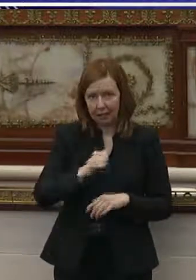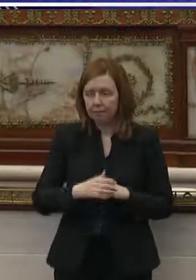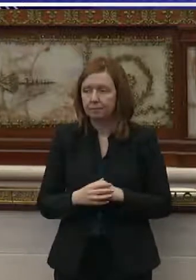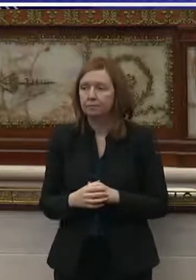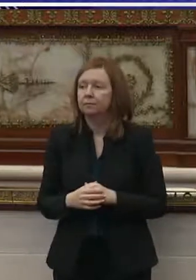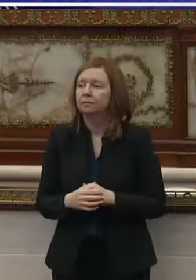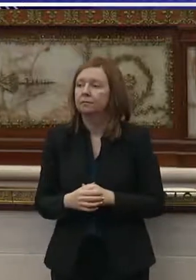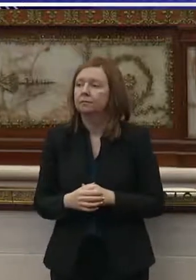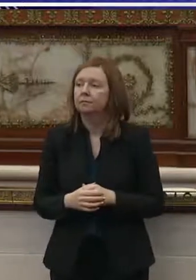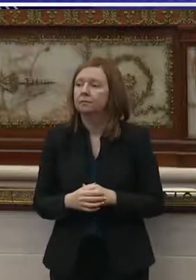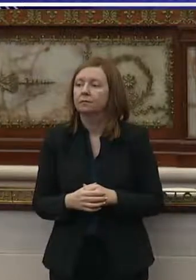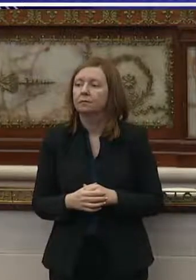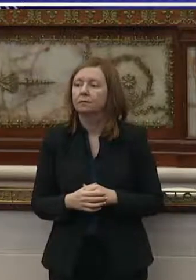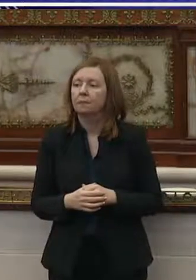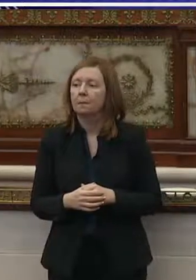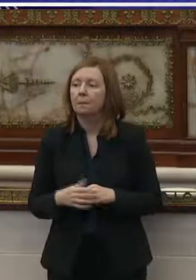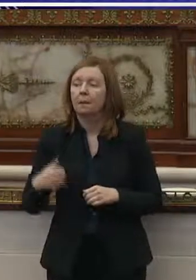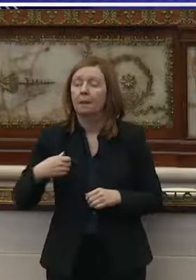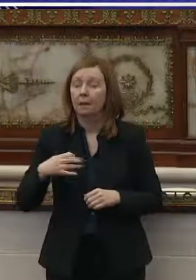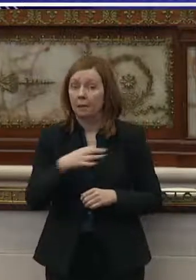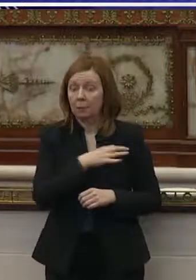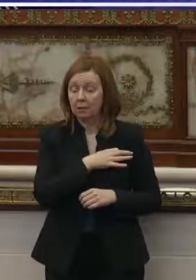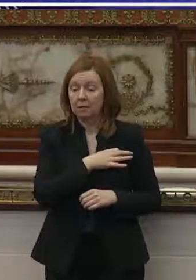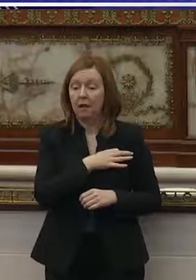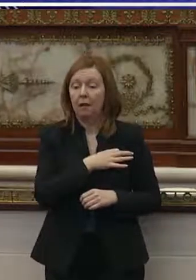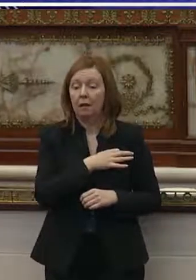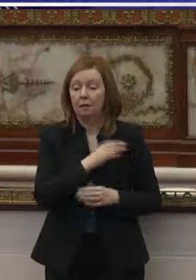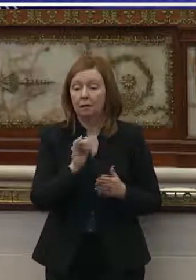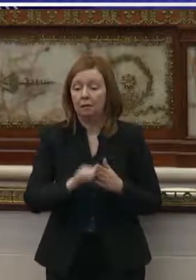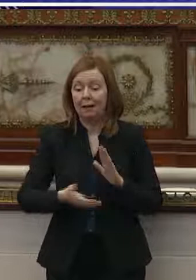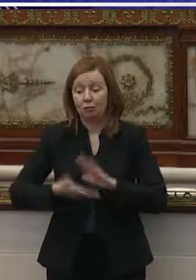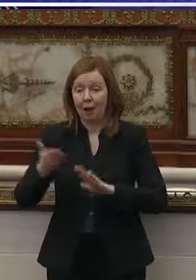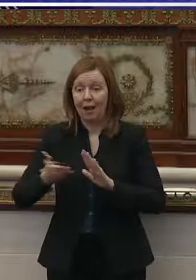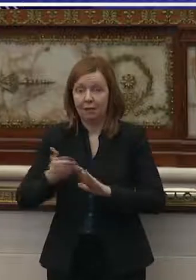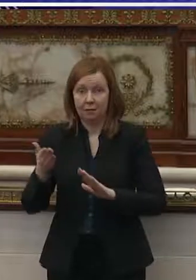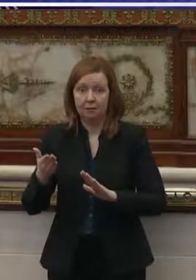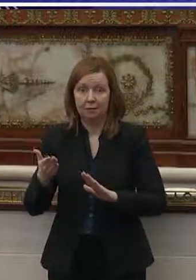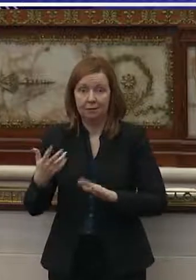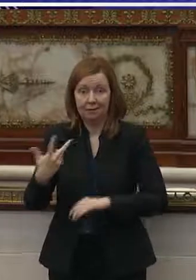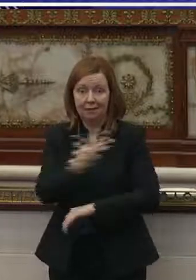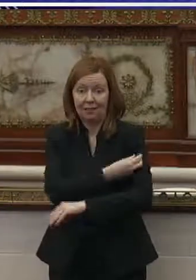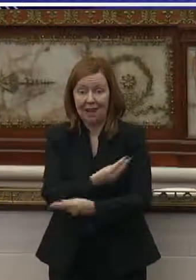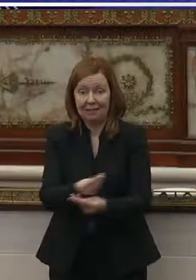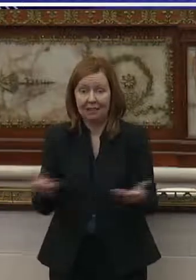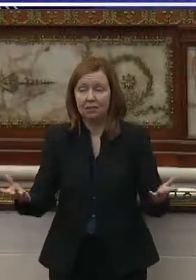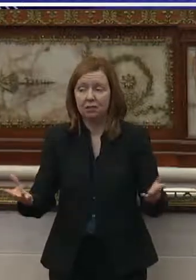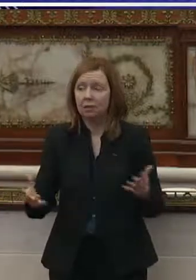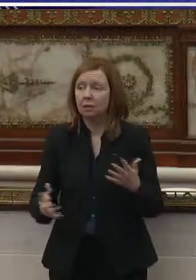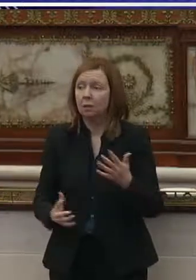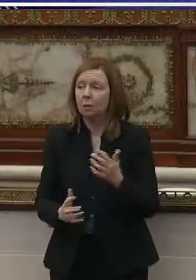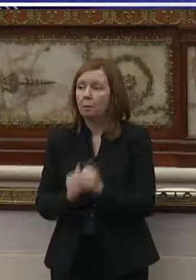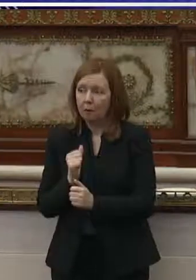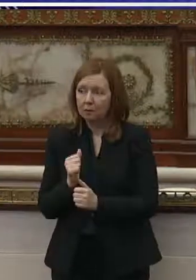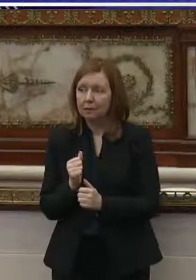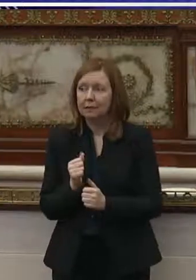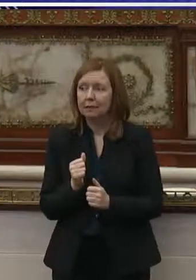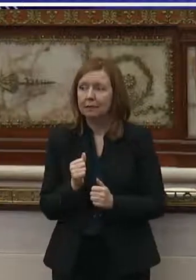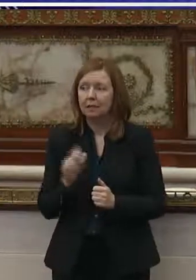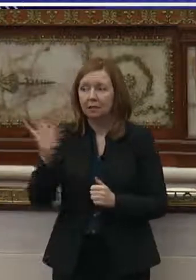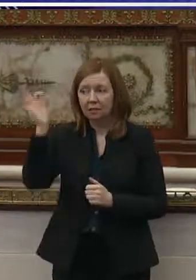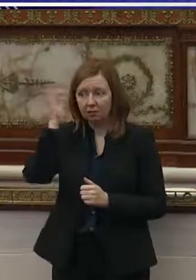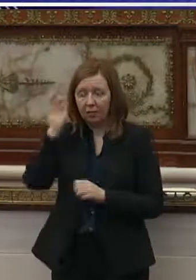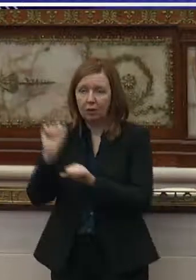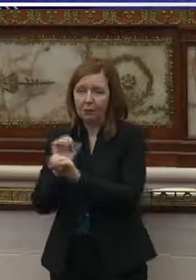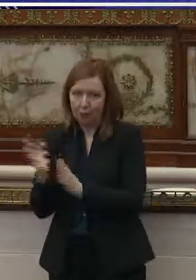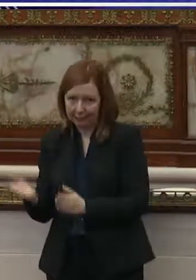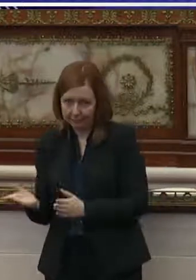And the personnel that run the operation are predominantly the federal